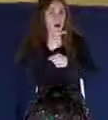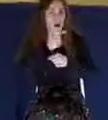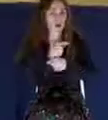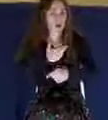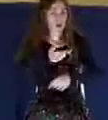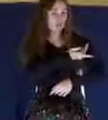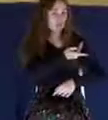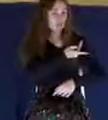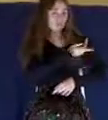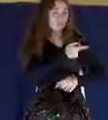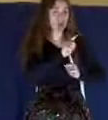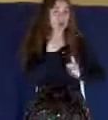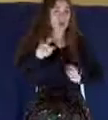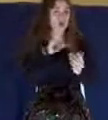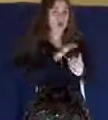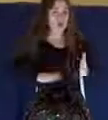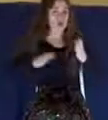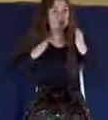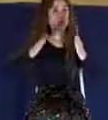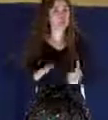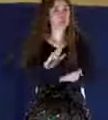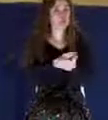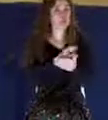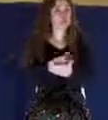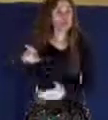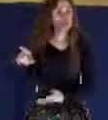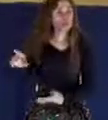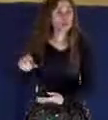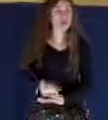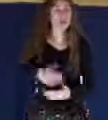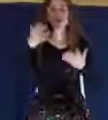David. And he was honoring her by remembering her